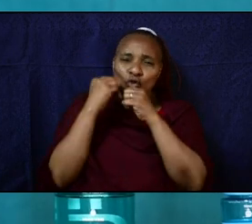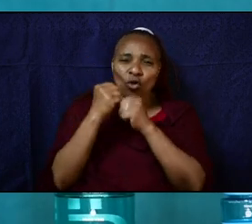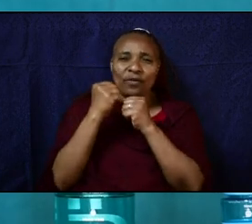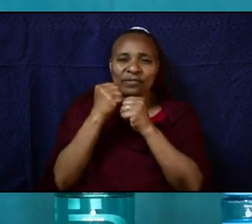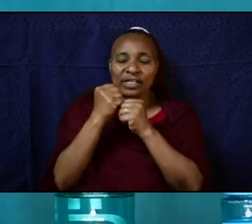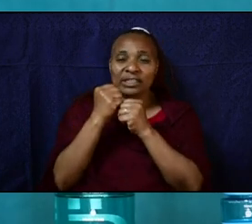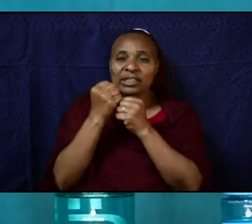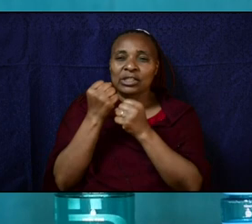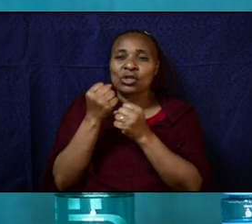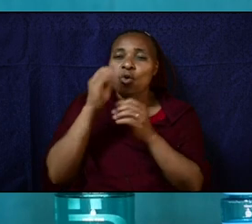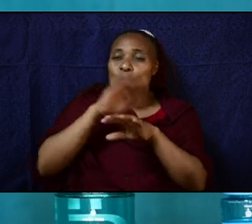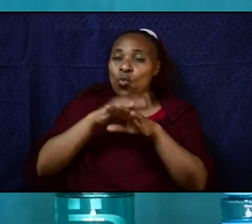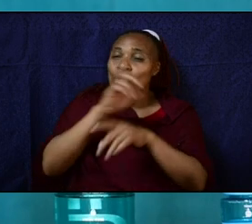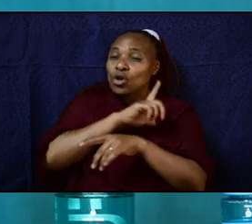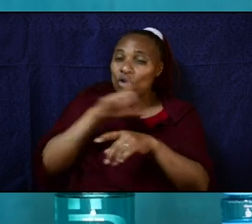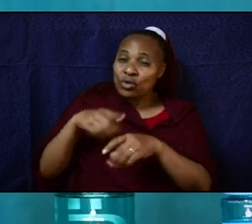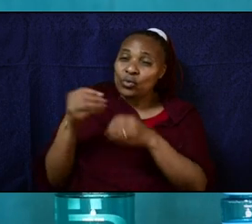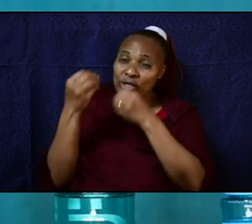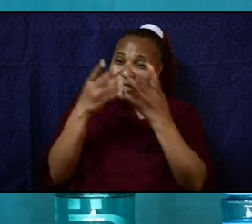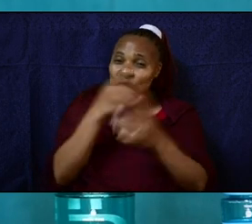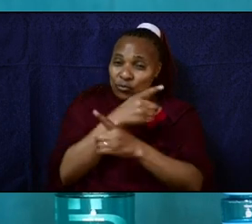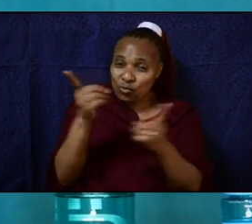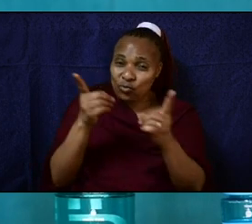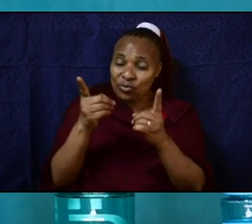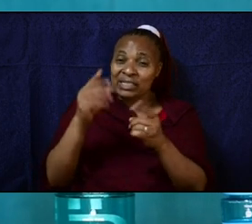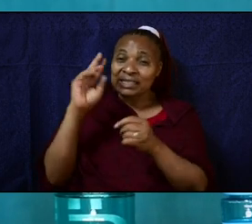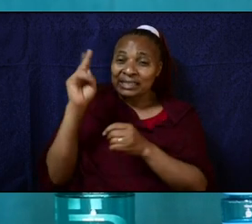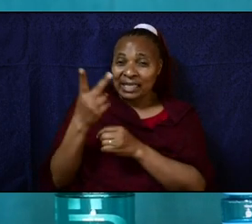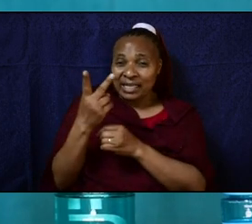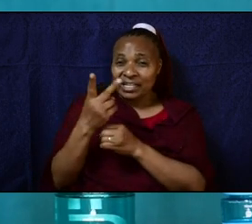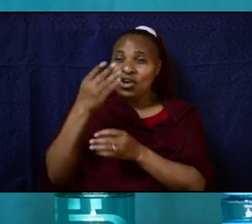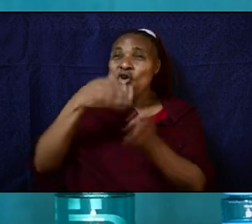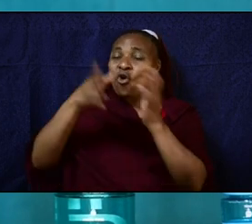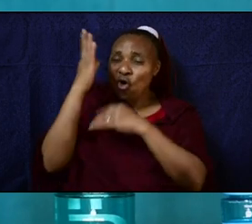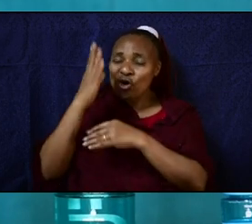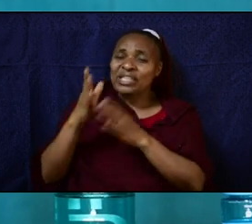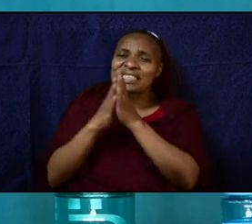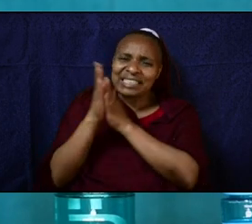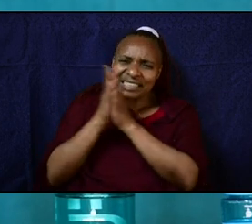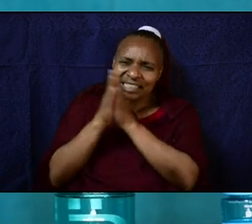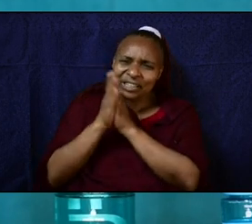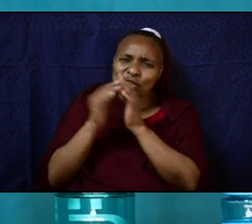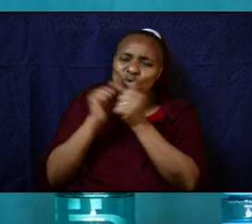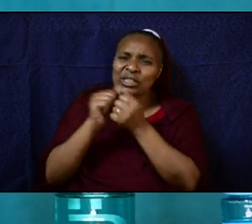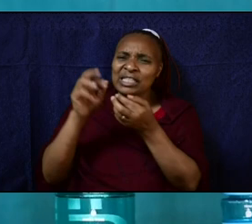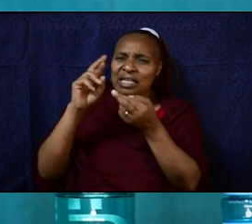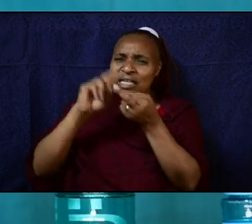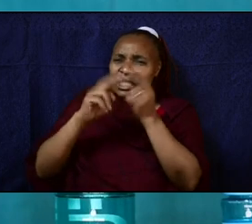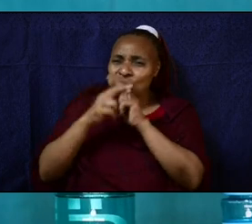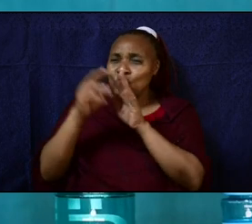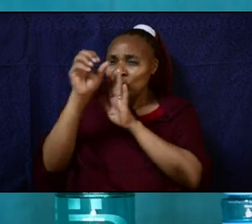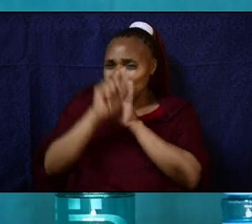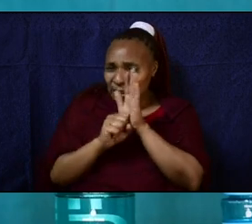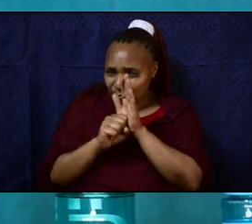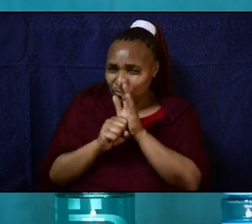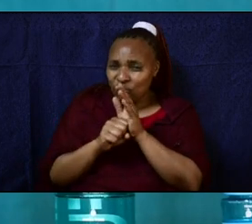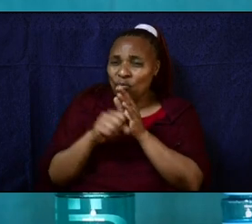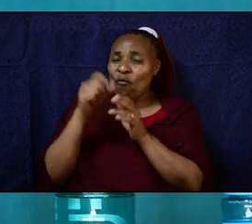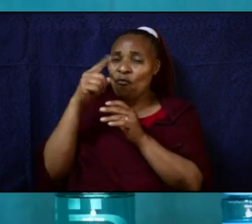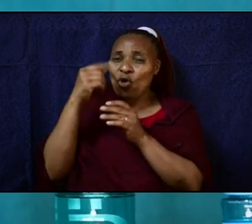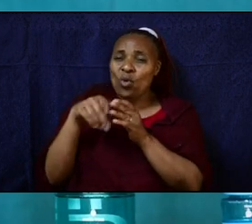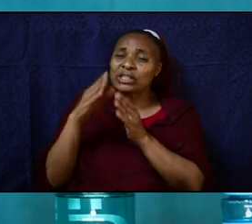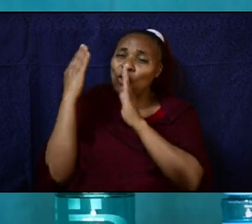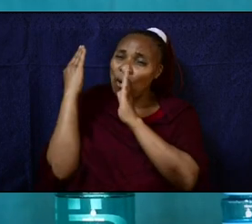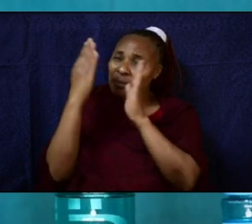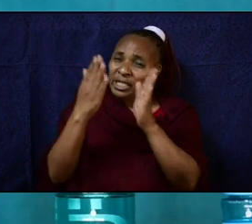you. And secondly, the Lord is interested in your social relationship as much as any other aspect of your life. So commit